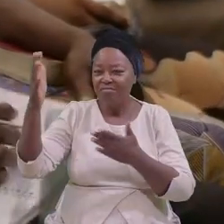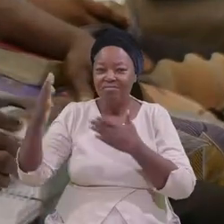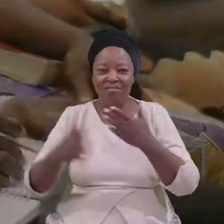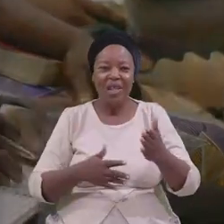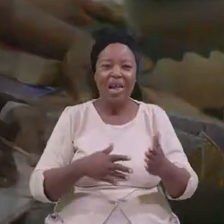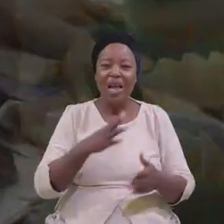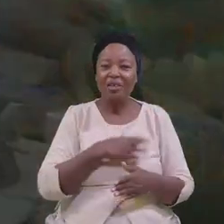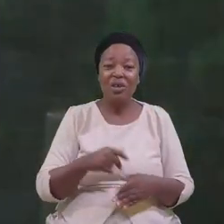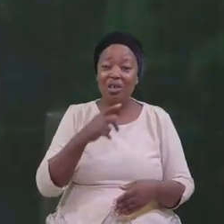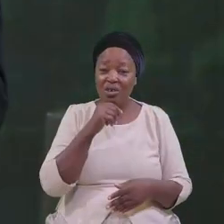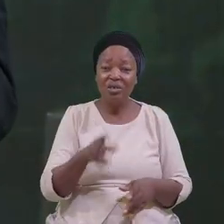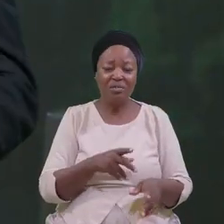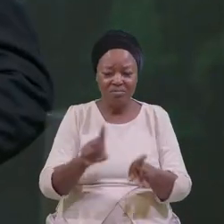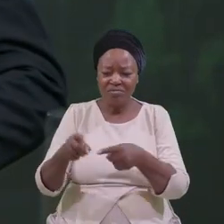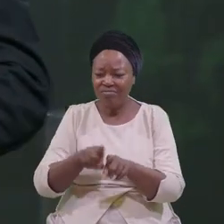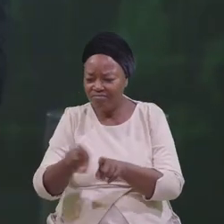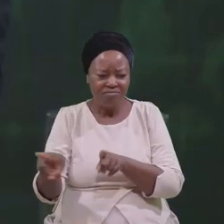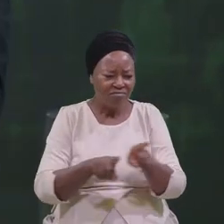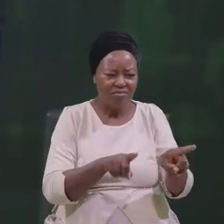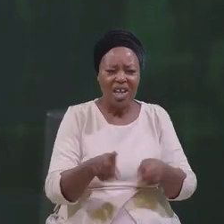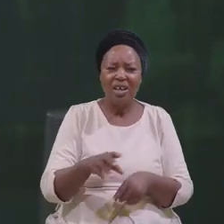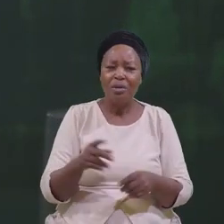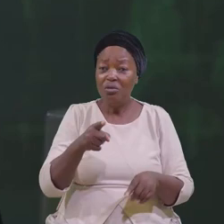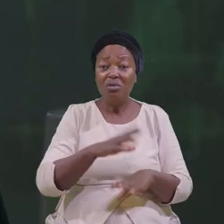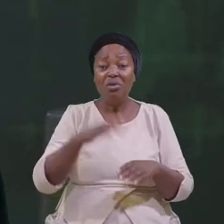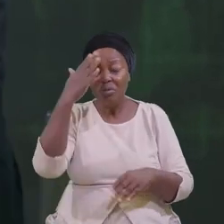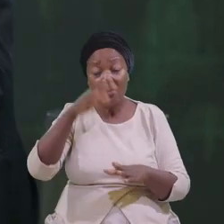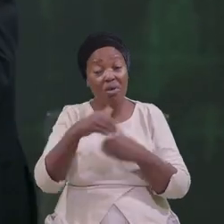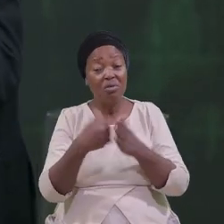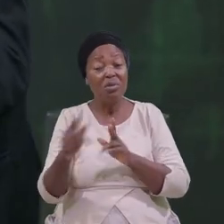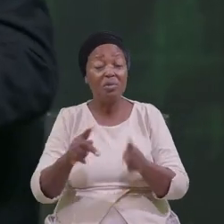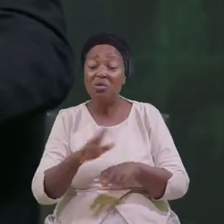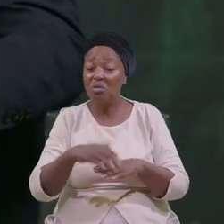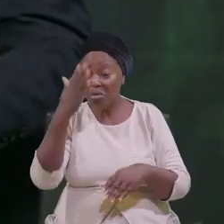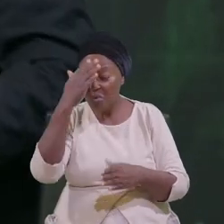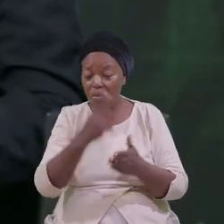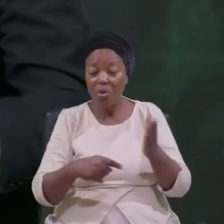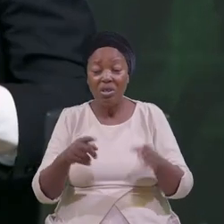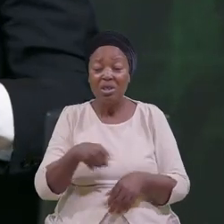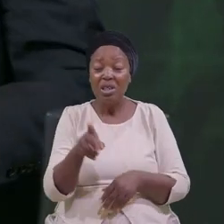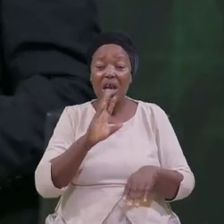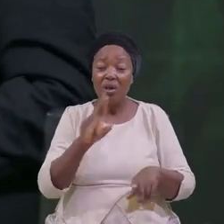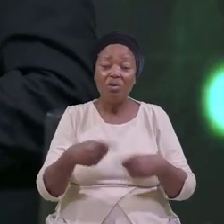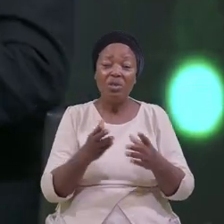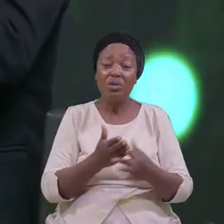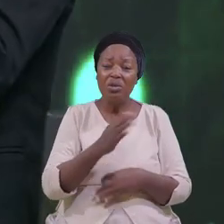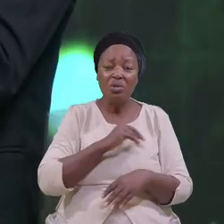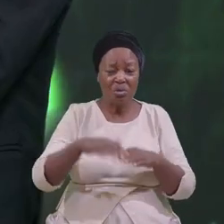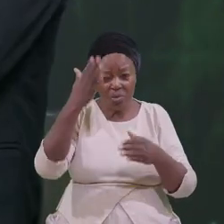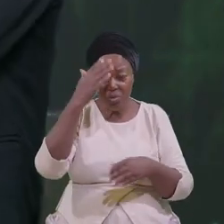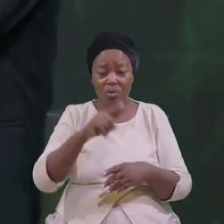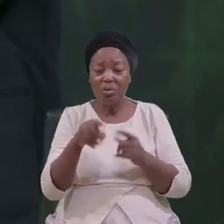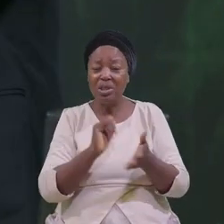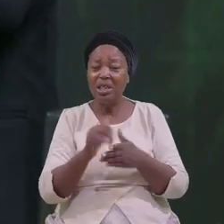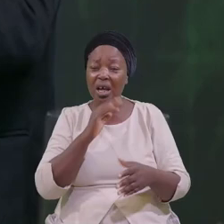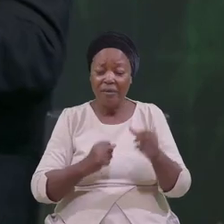those other people out, you don't know them. You don't know what they are going through. You don't know the people that are fighting with their wives at home. You